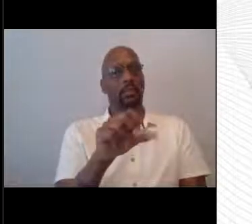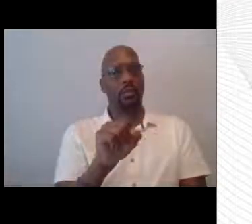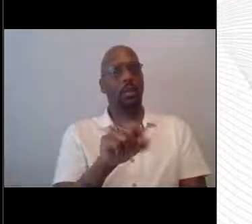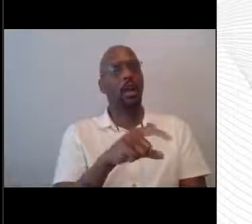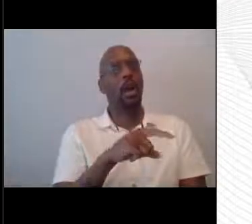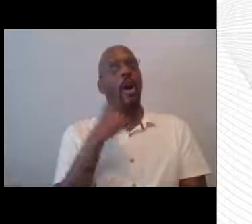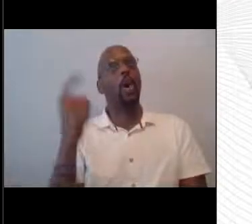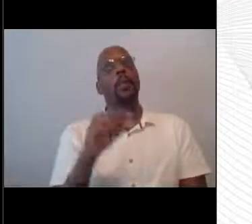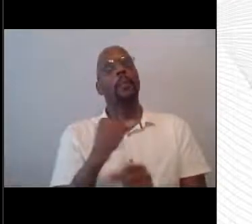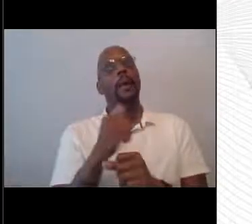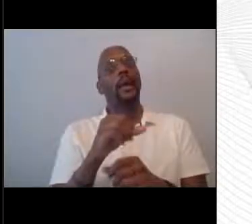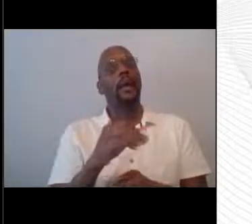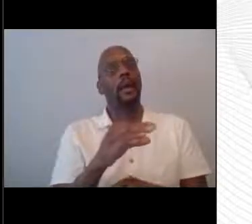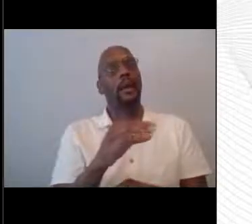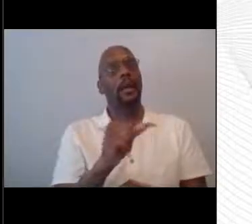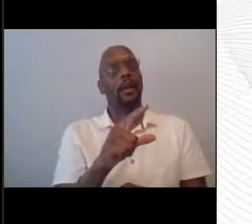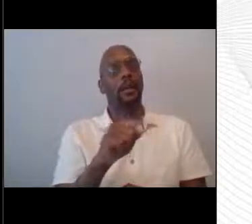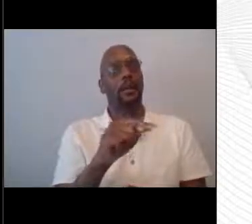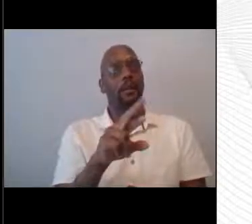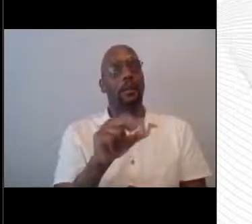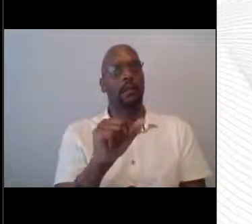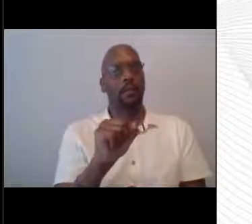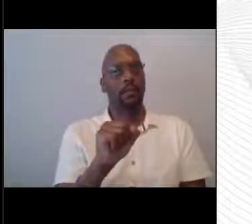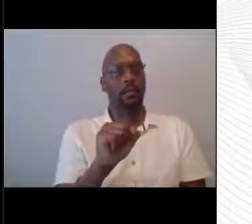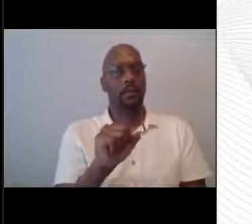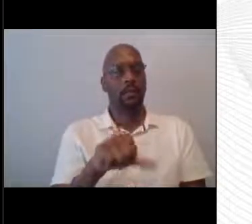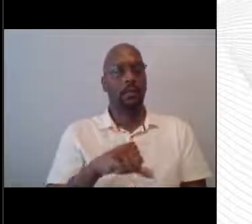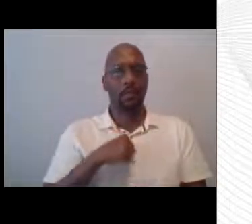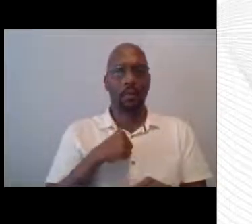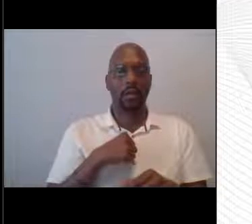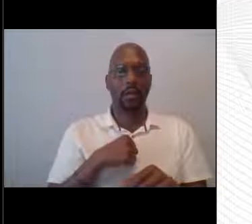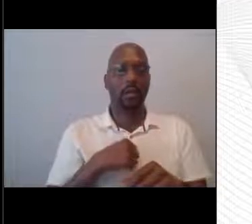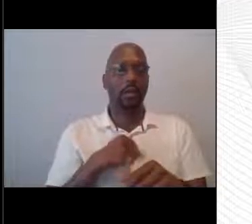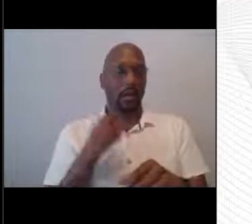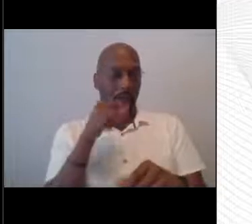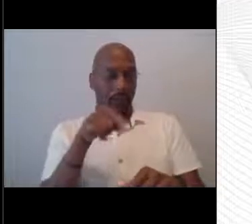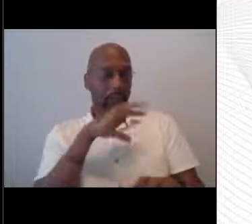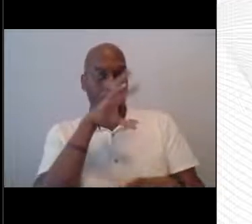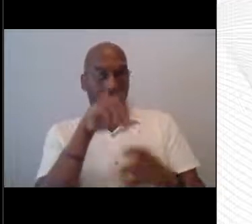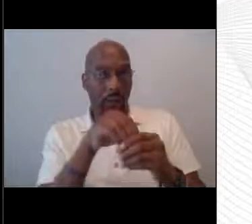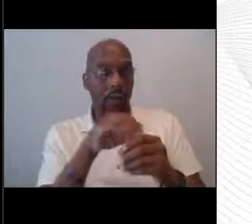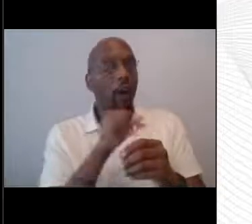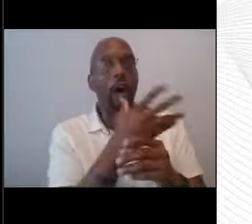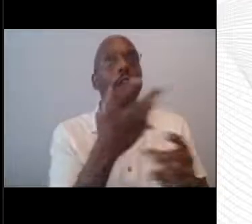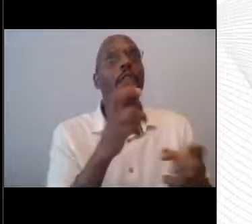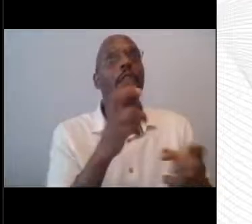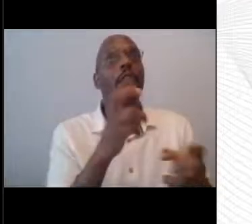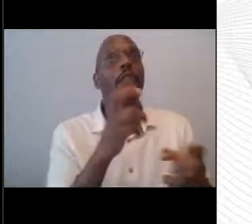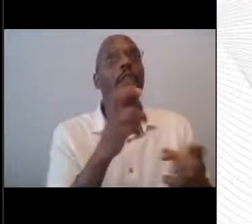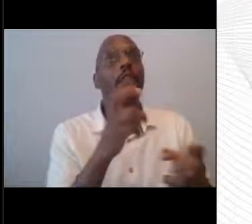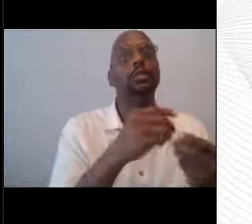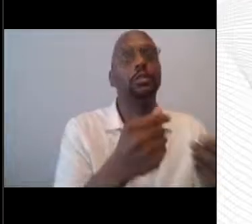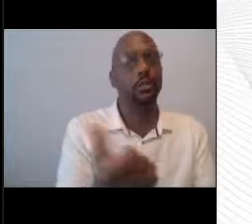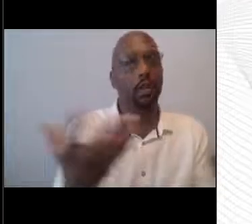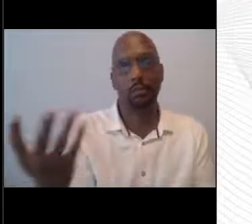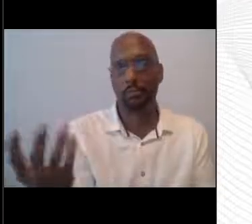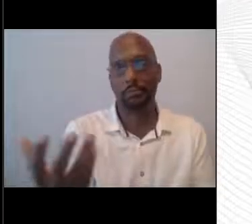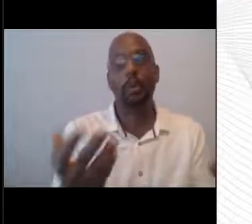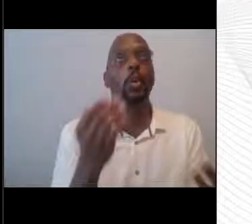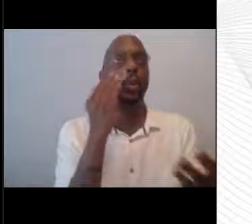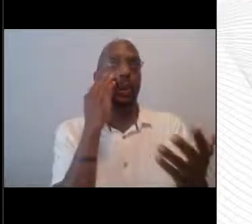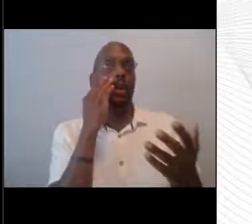proud. In fact, we say when Charles is involved, all issues are resolved. So we know we can count